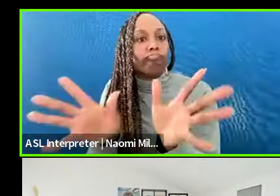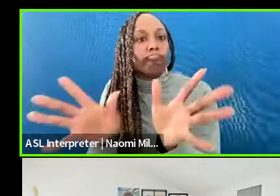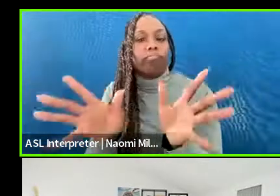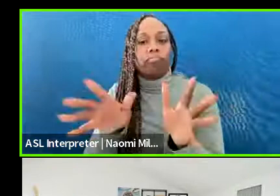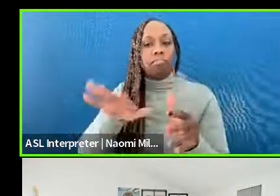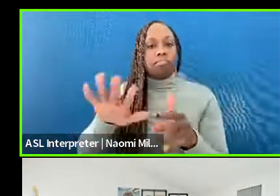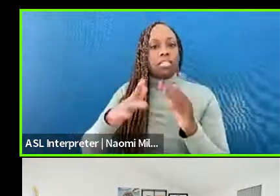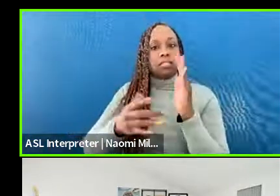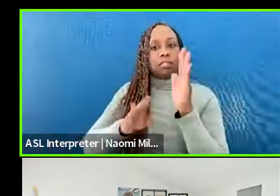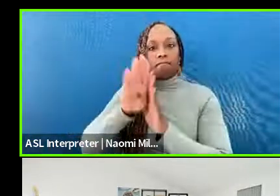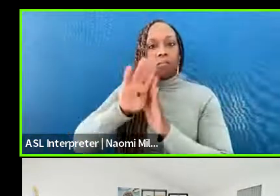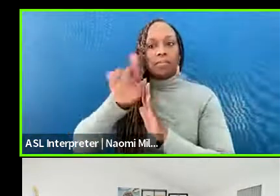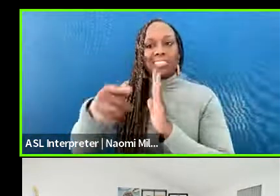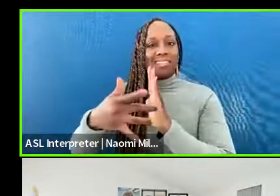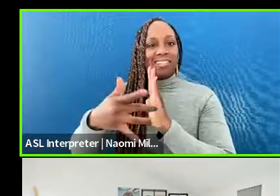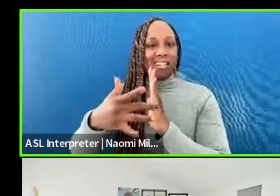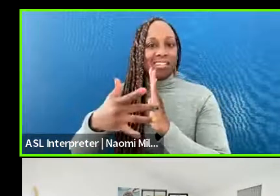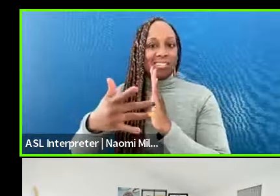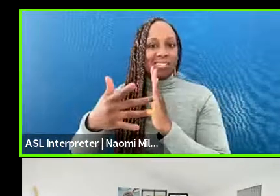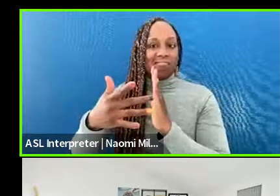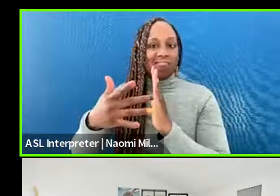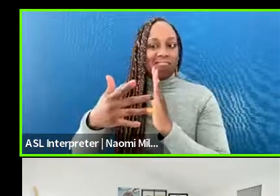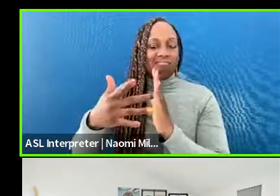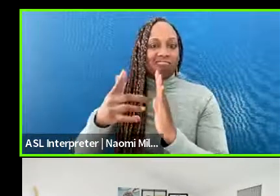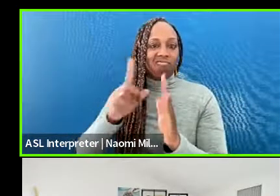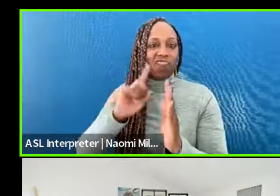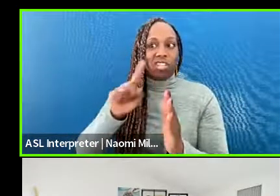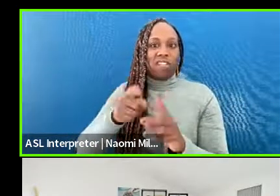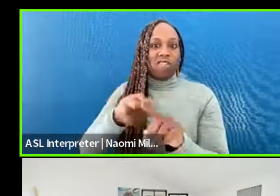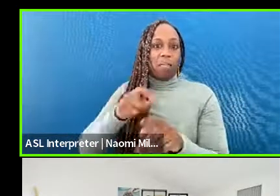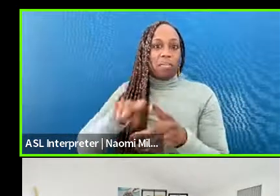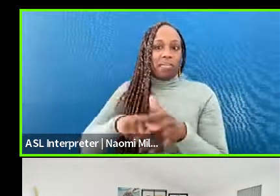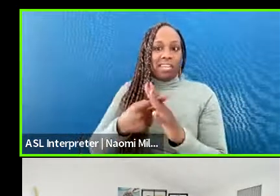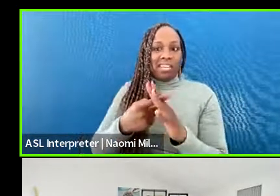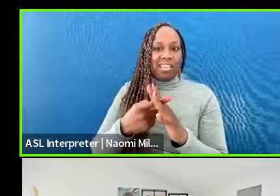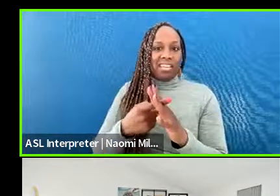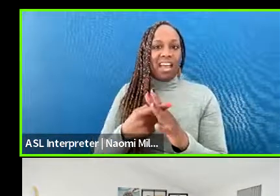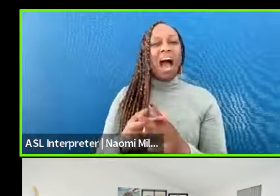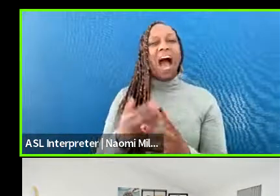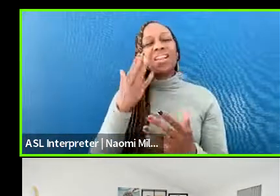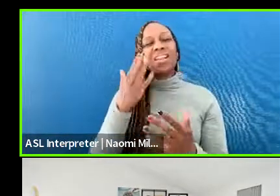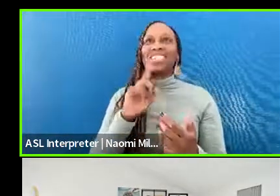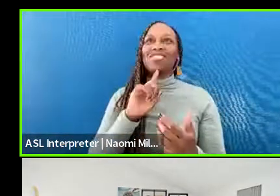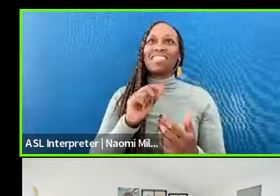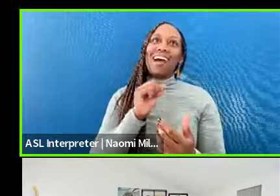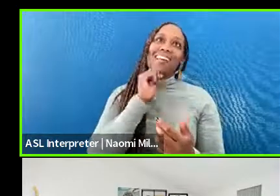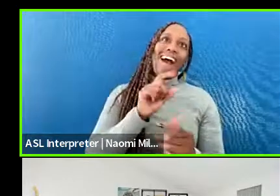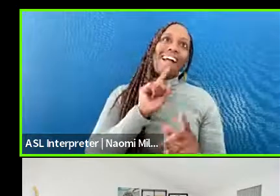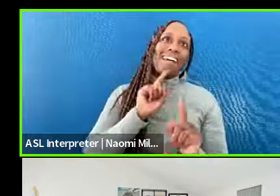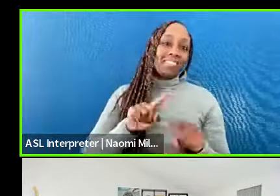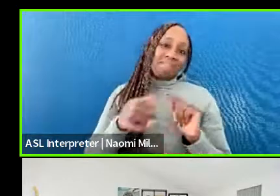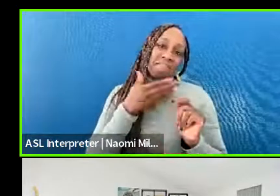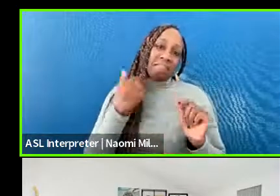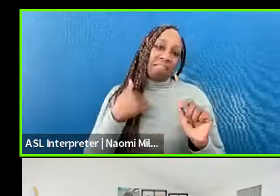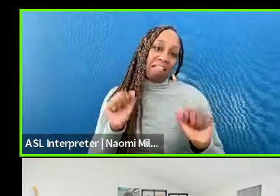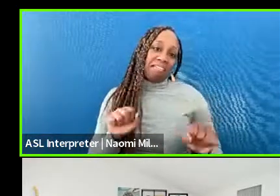place. And so I guess that's kind of a non-answer, but might be the best that I can do.